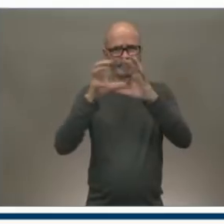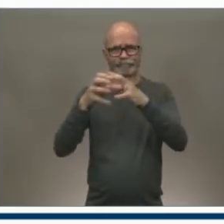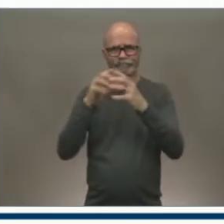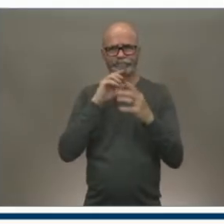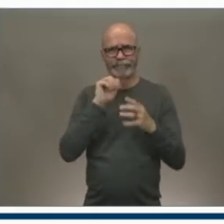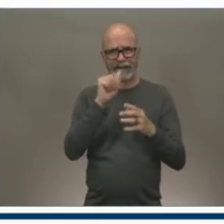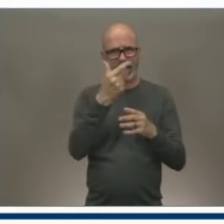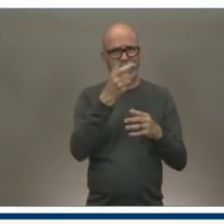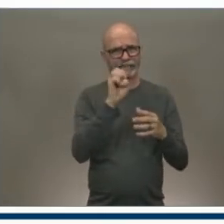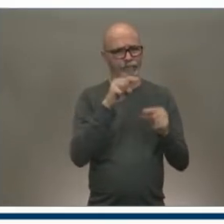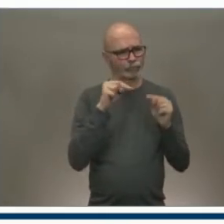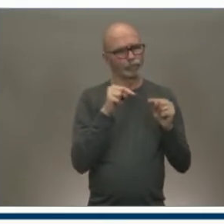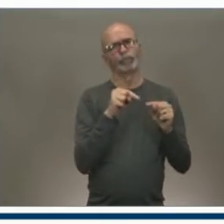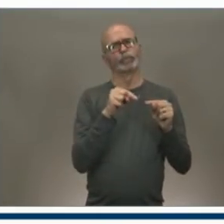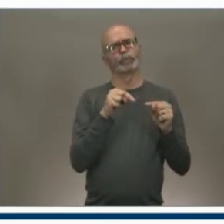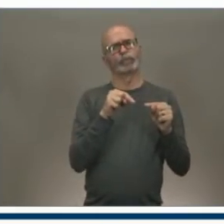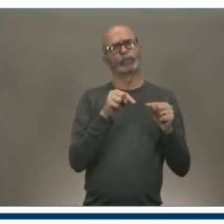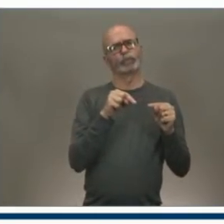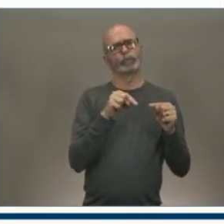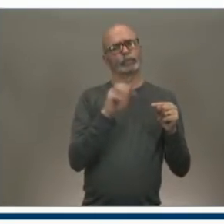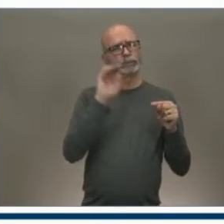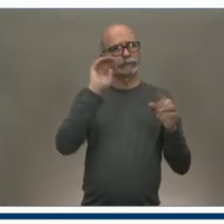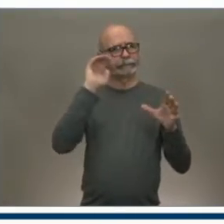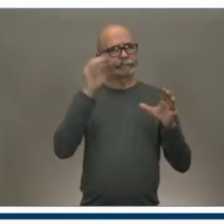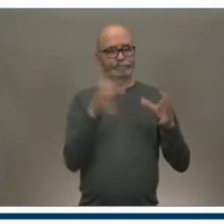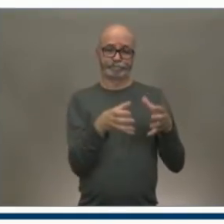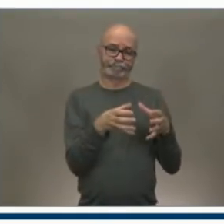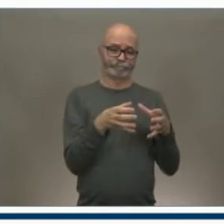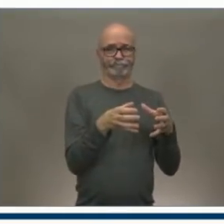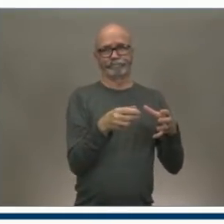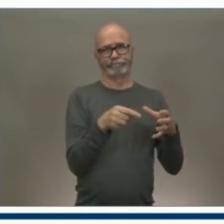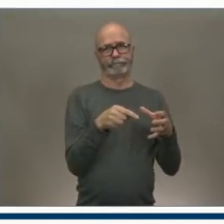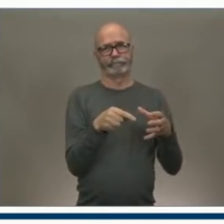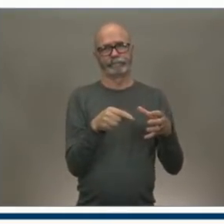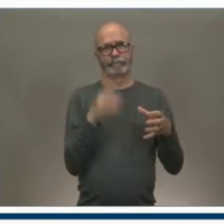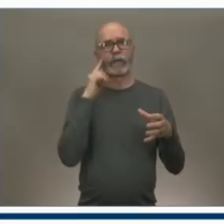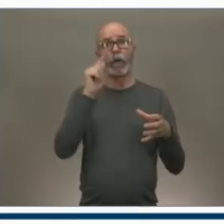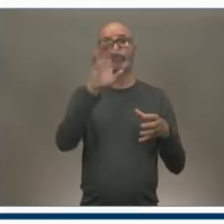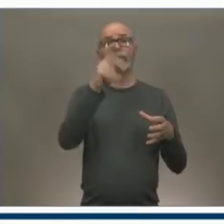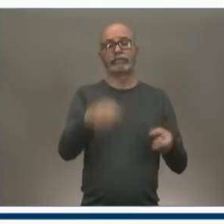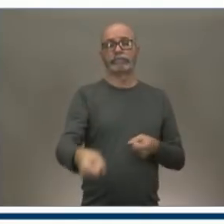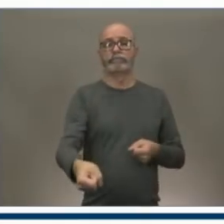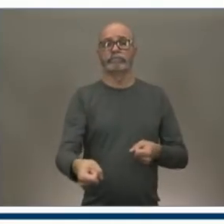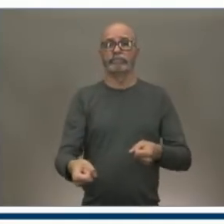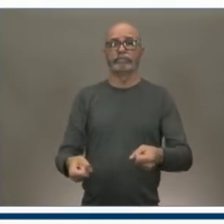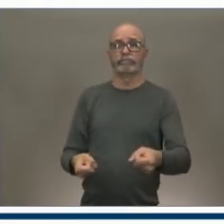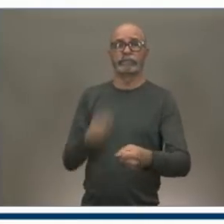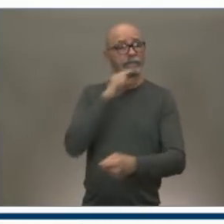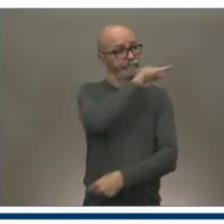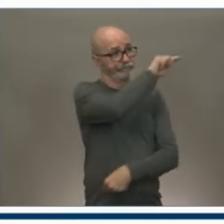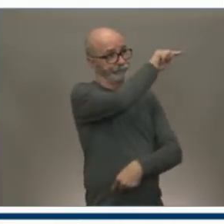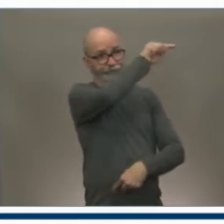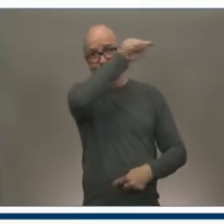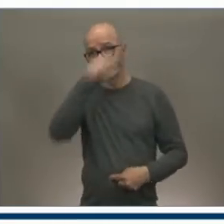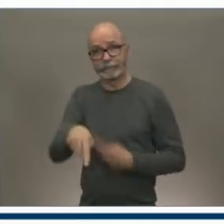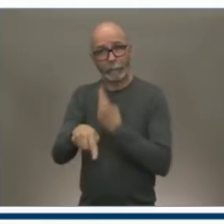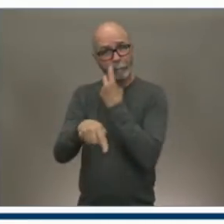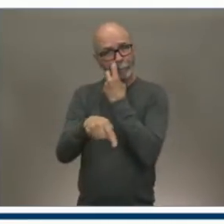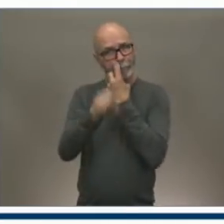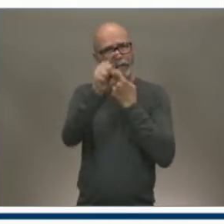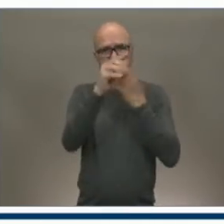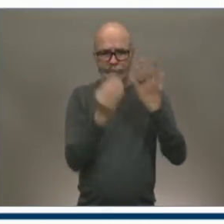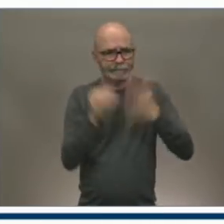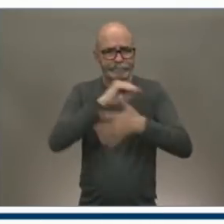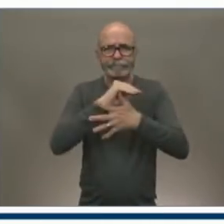intuitive that, and you mentioned truckers who might bring it into the province should move further up the queue,